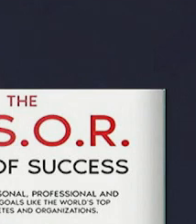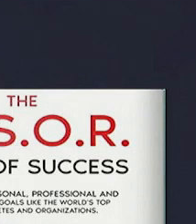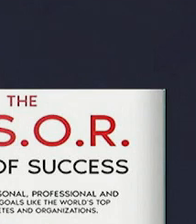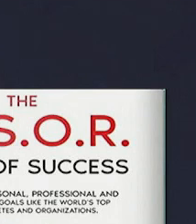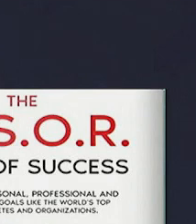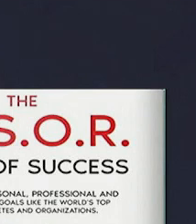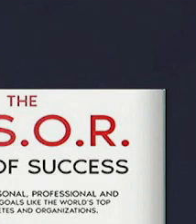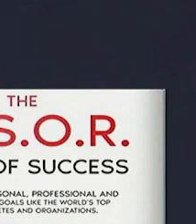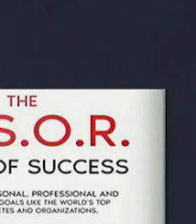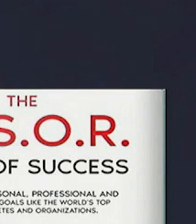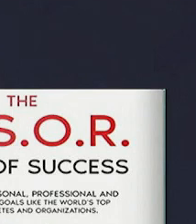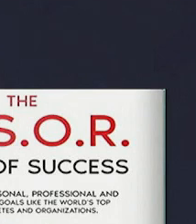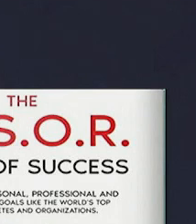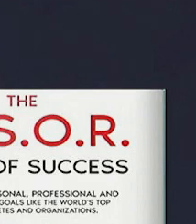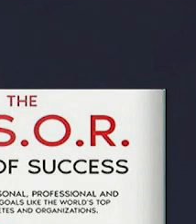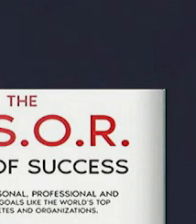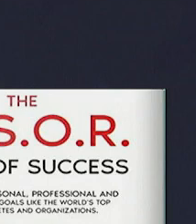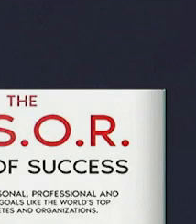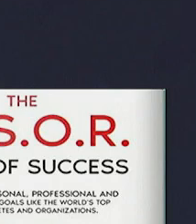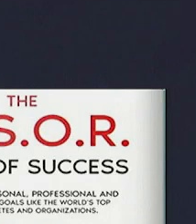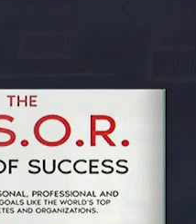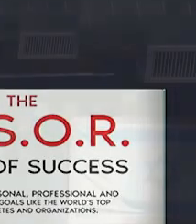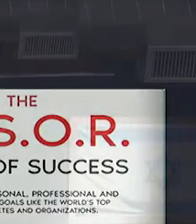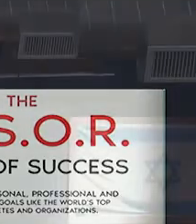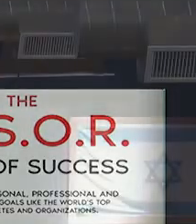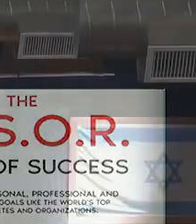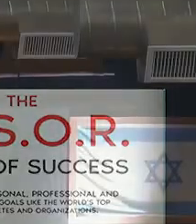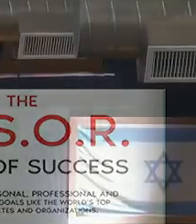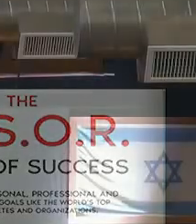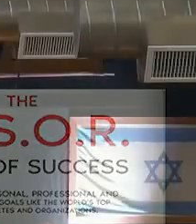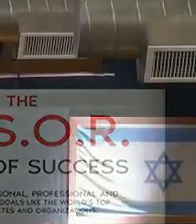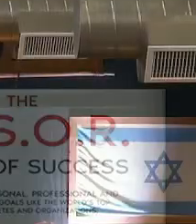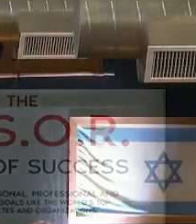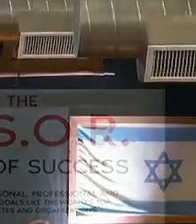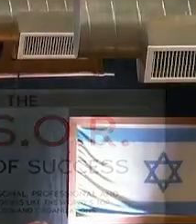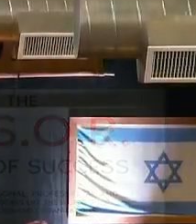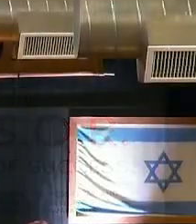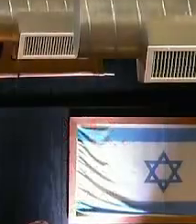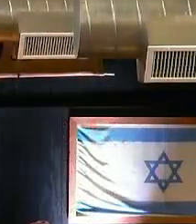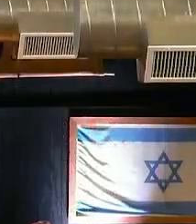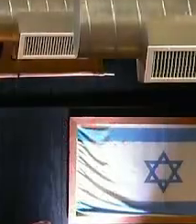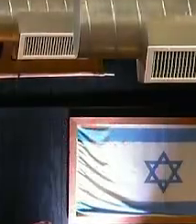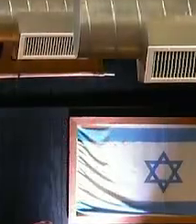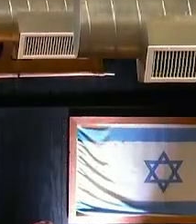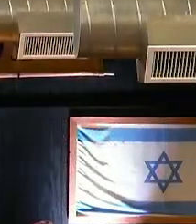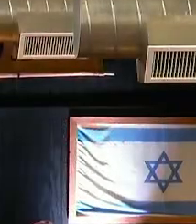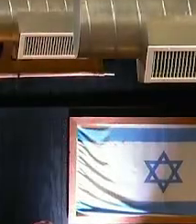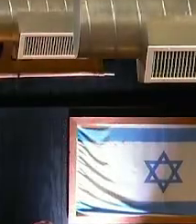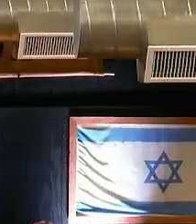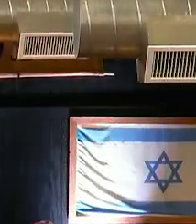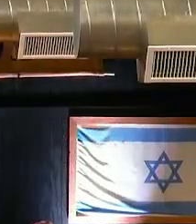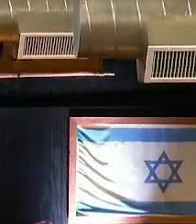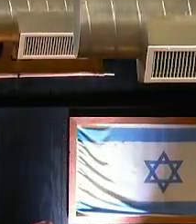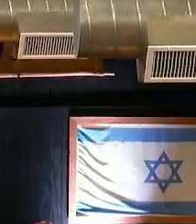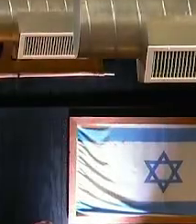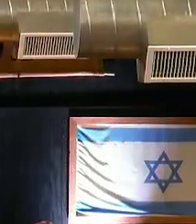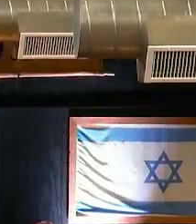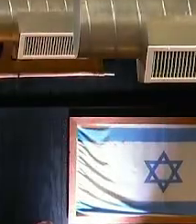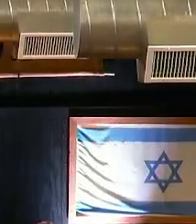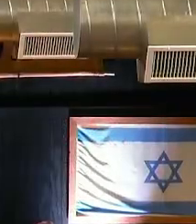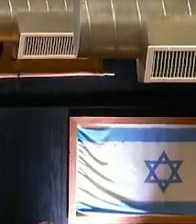this morning. How many of y'all are first-time visitors today? Amen. Well, welcome to Kings Trail for the first time.